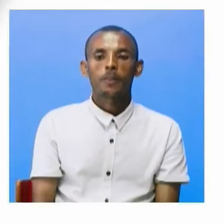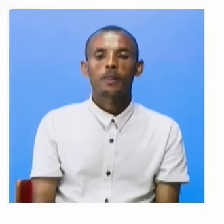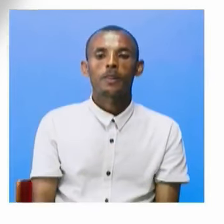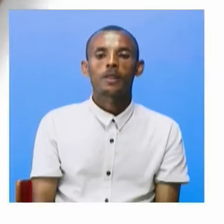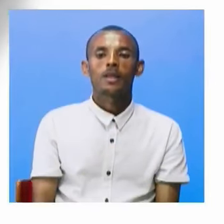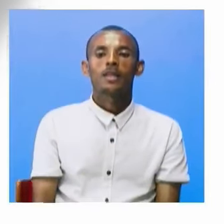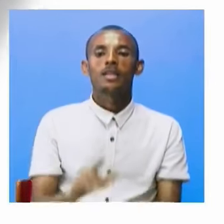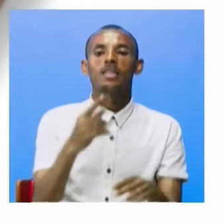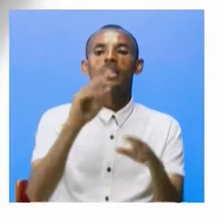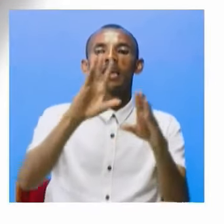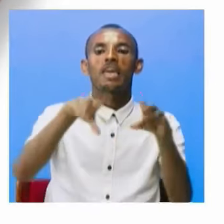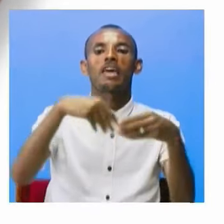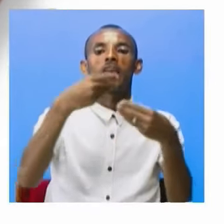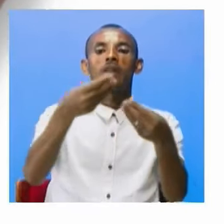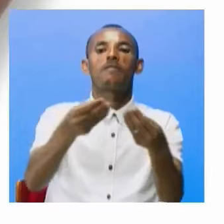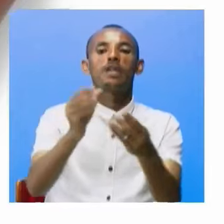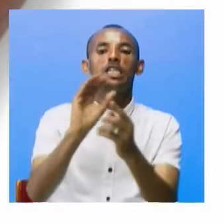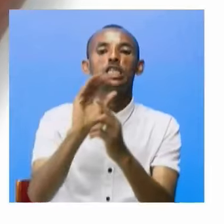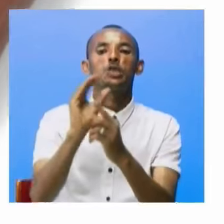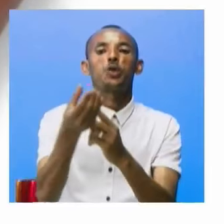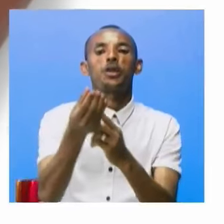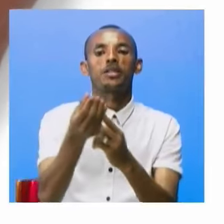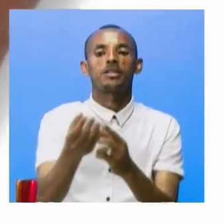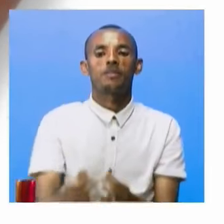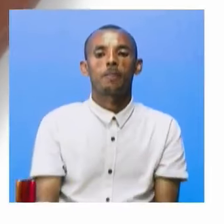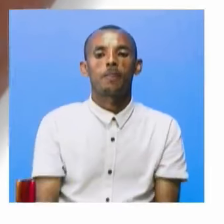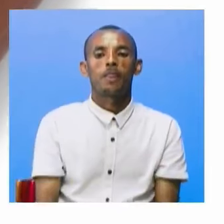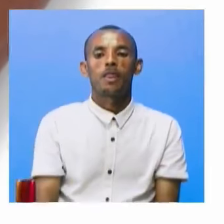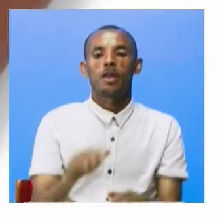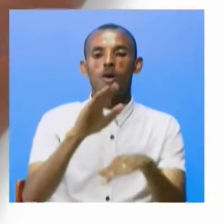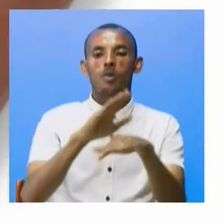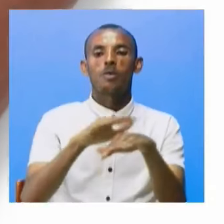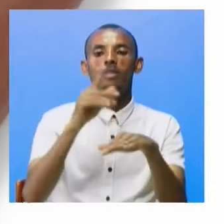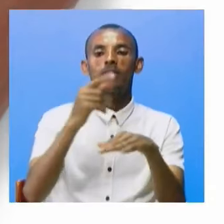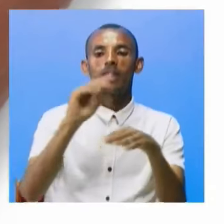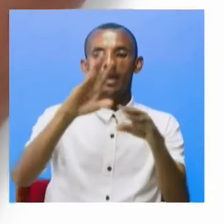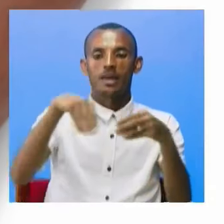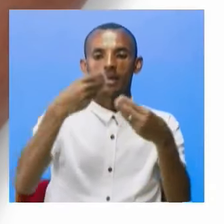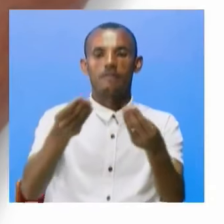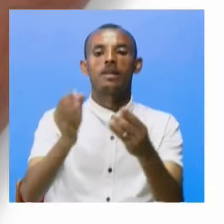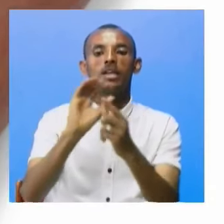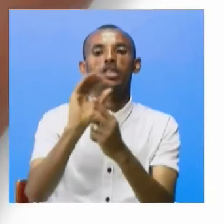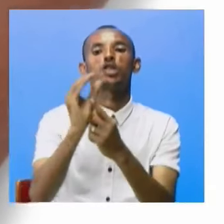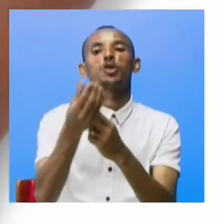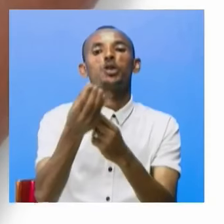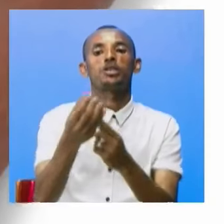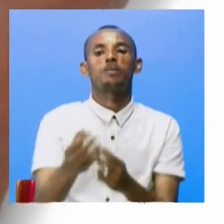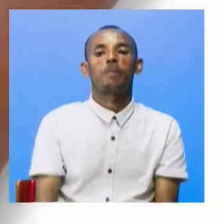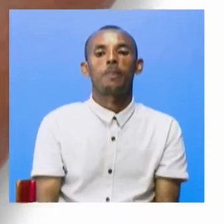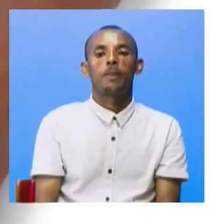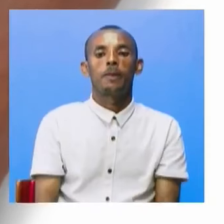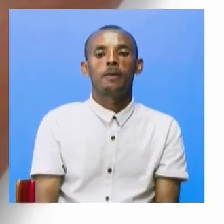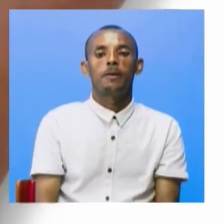the given situations. On the given